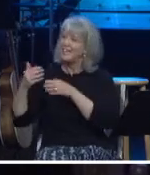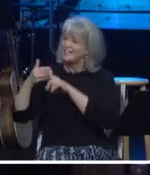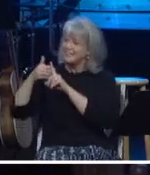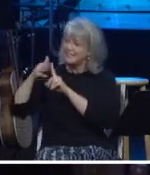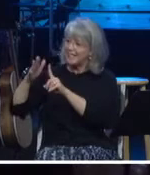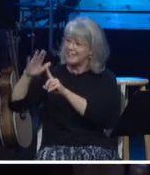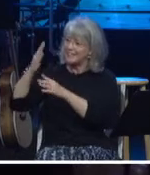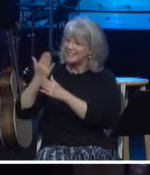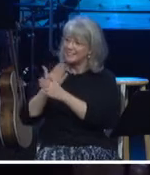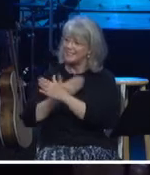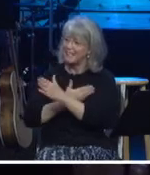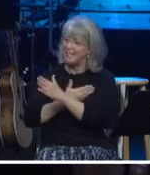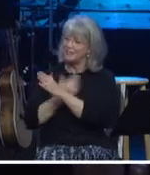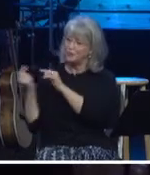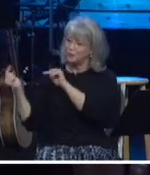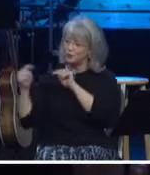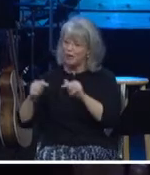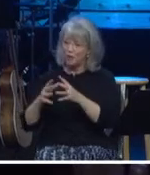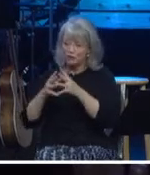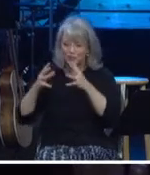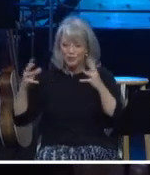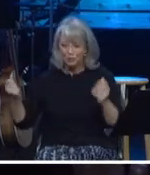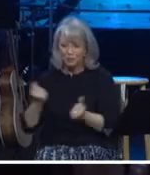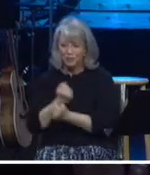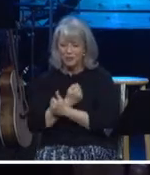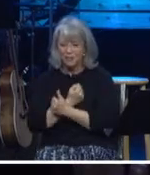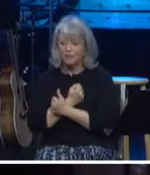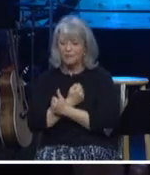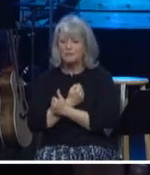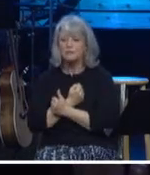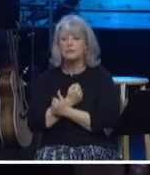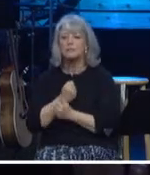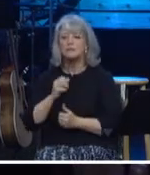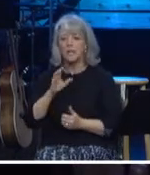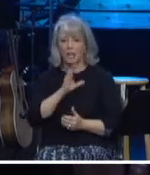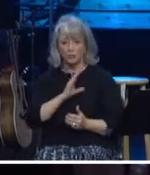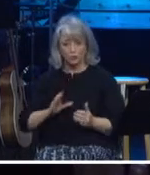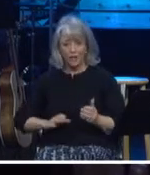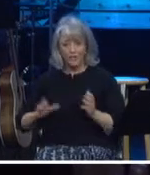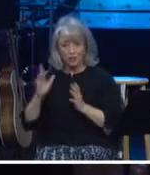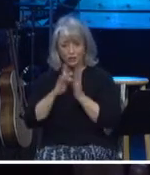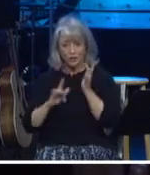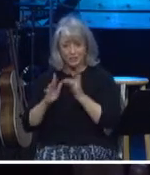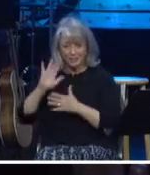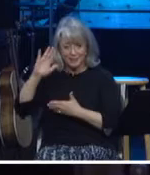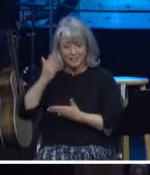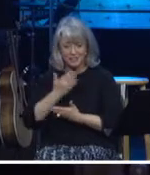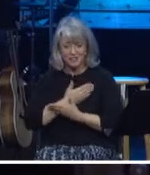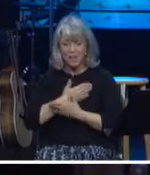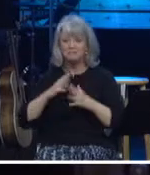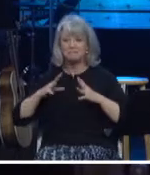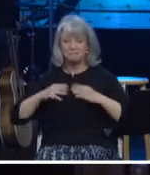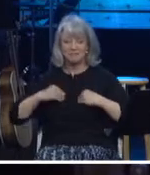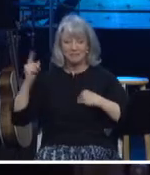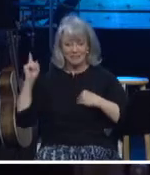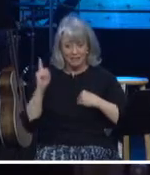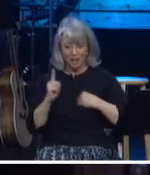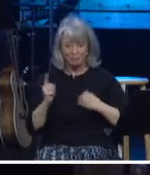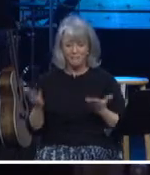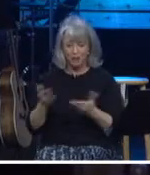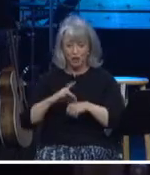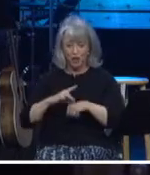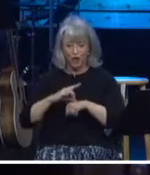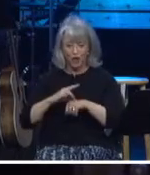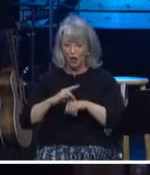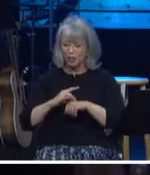love. And this son, Jesus Christ, comes. He comes to earth. He lives that sinless life